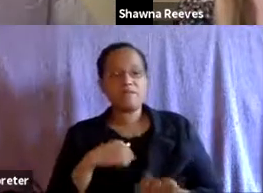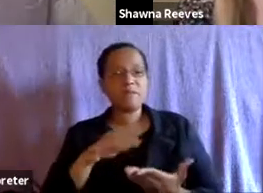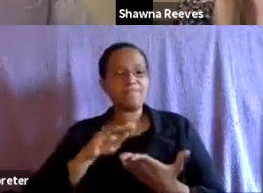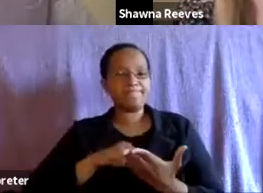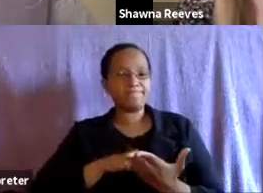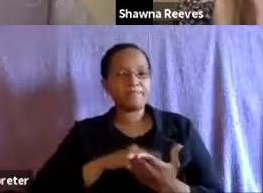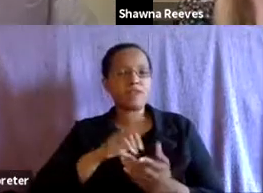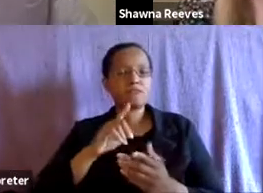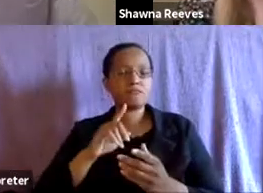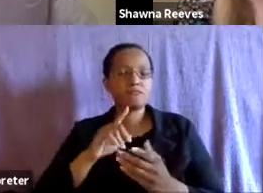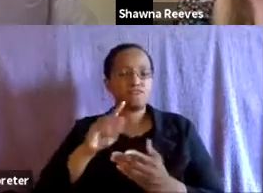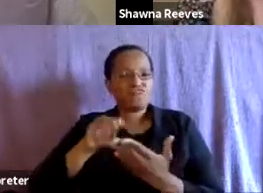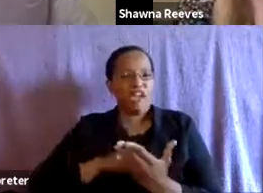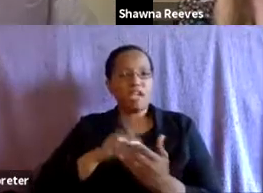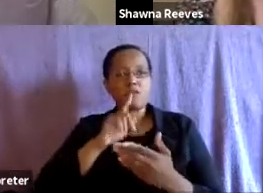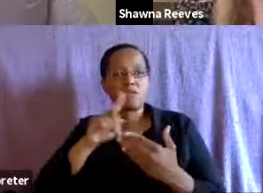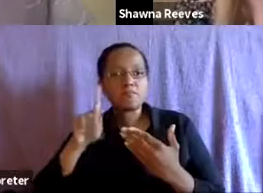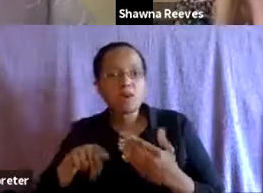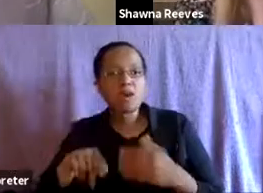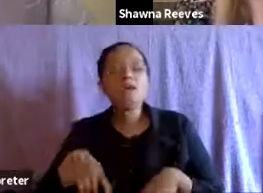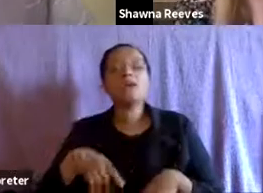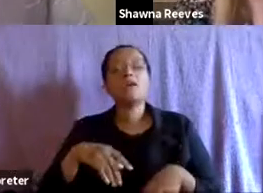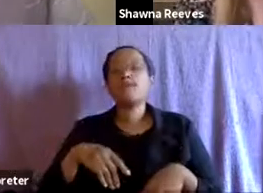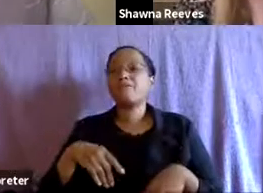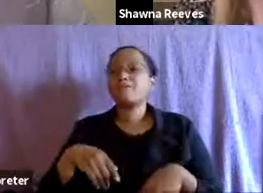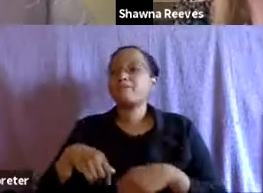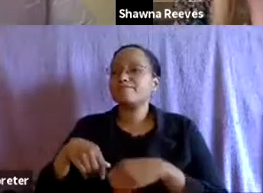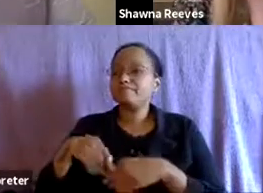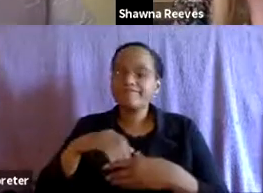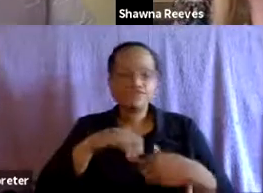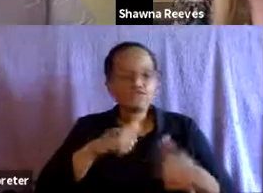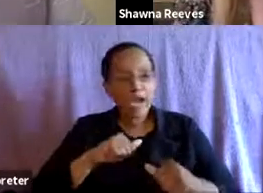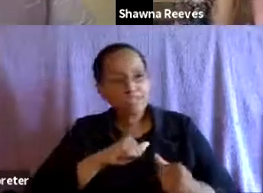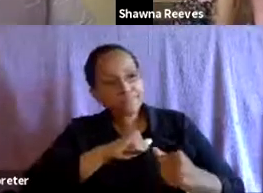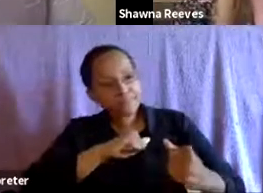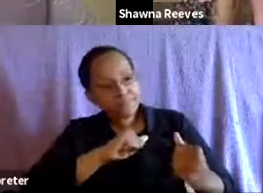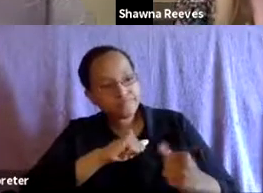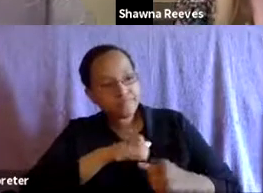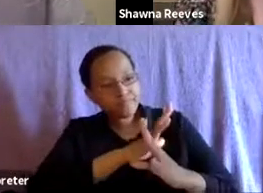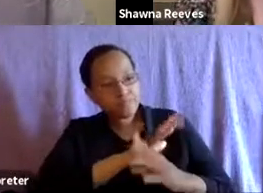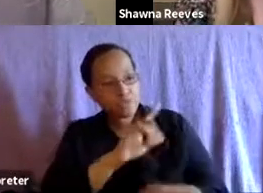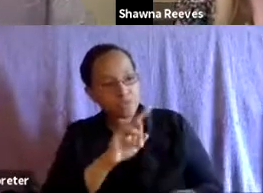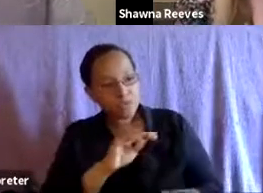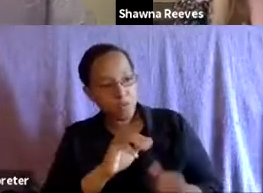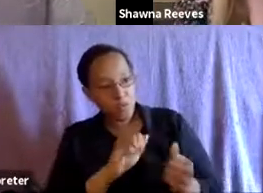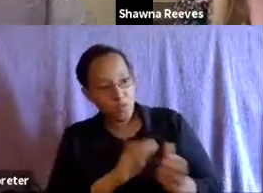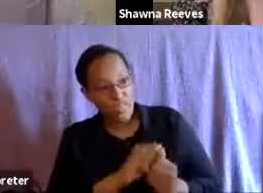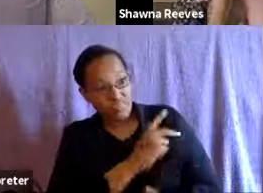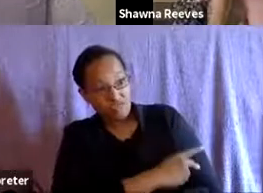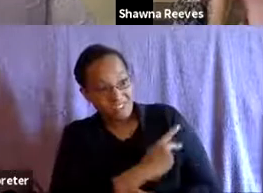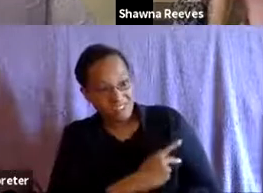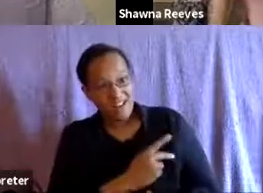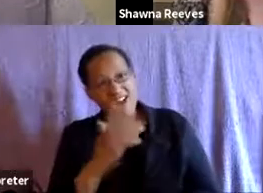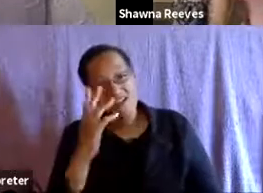Zoom, we don't know if they're telling us a straight answer or whether they're giving us a massaged answer. So we